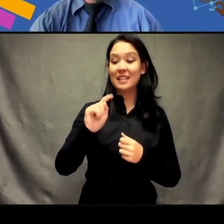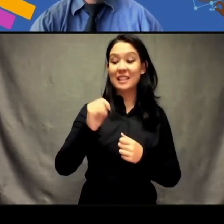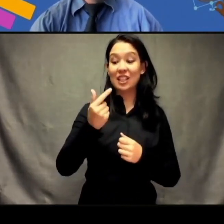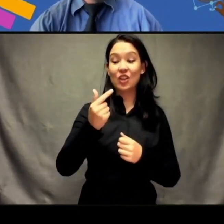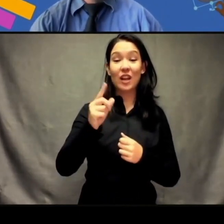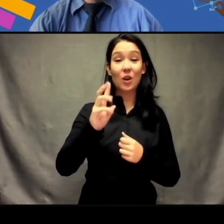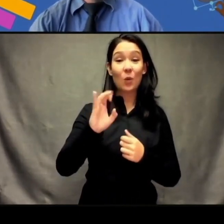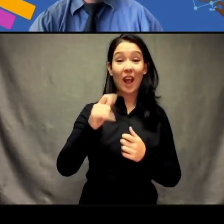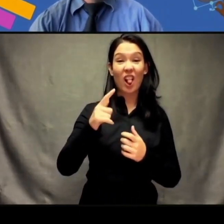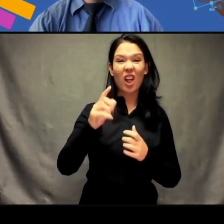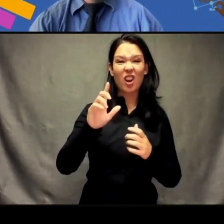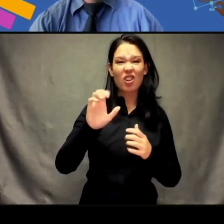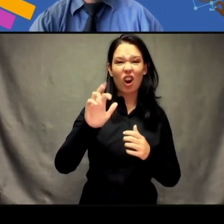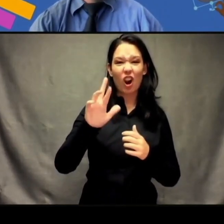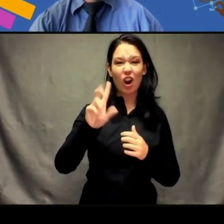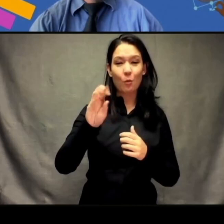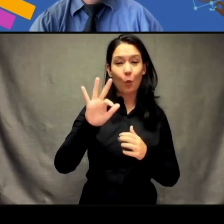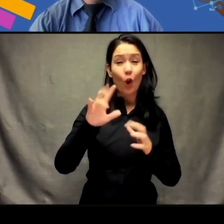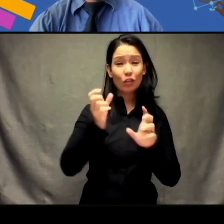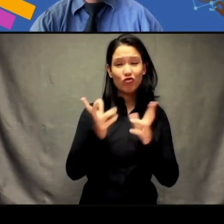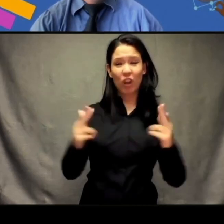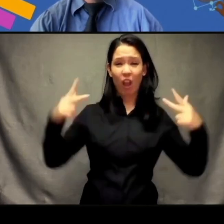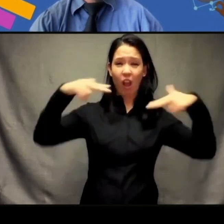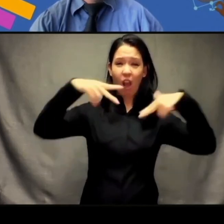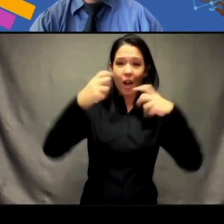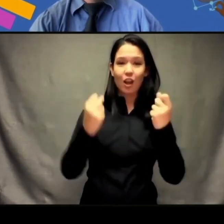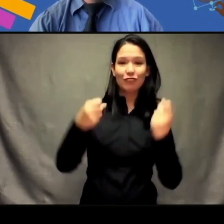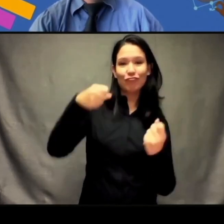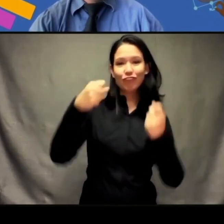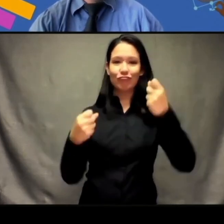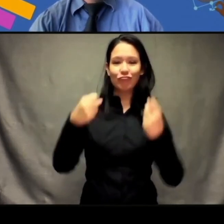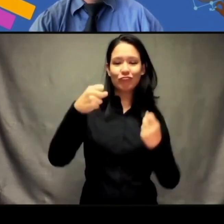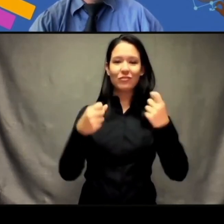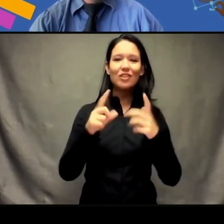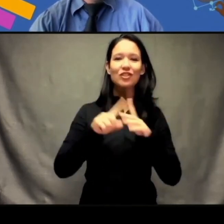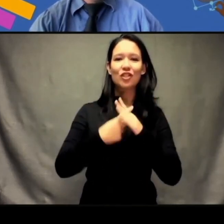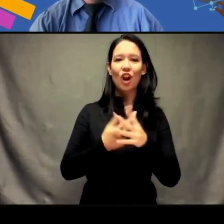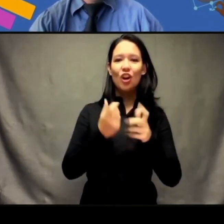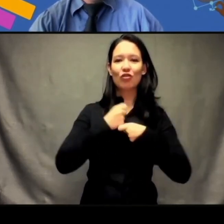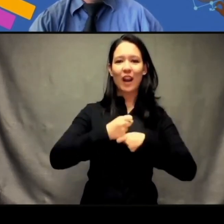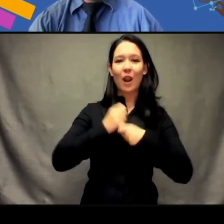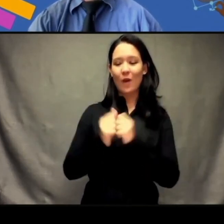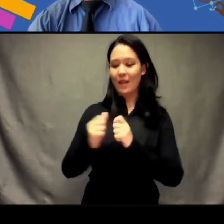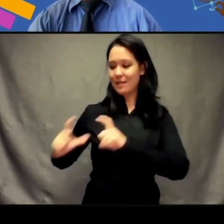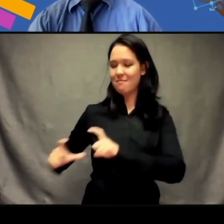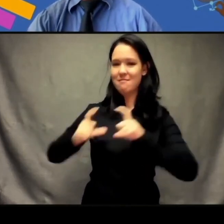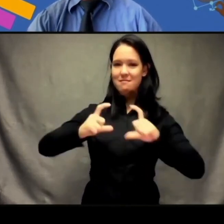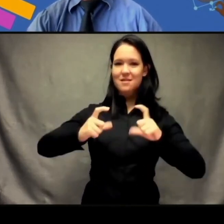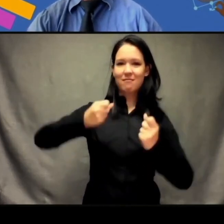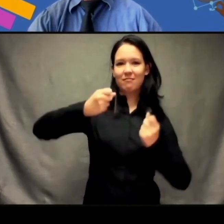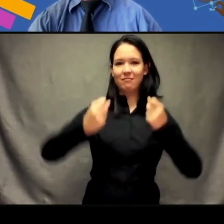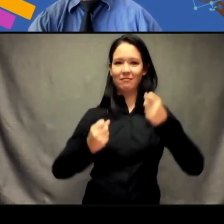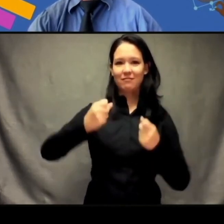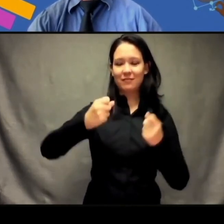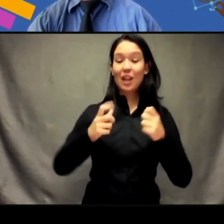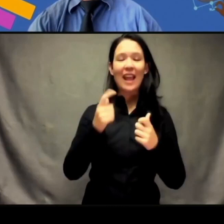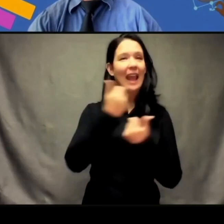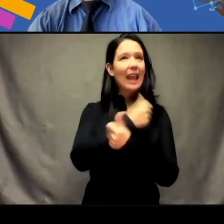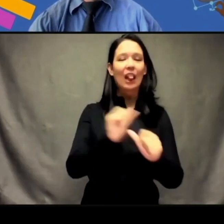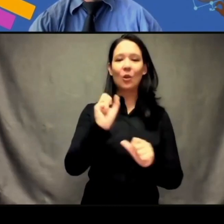example, and you can start creating with the microbit anything that you can